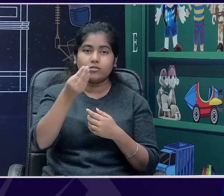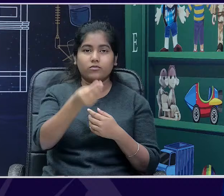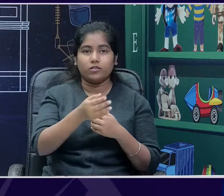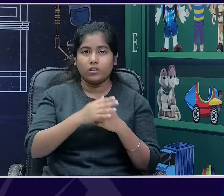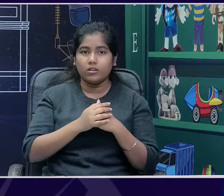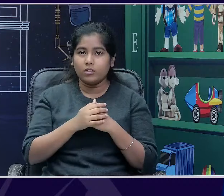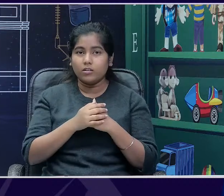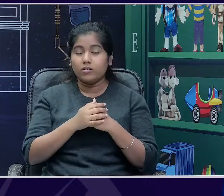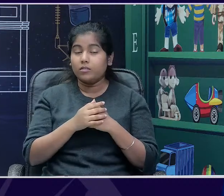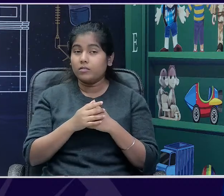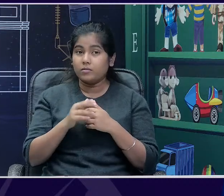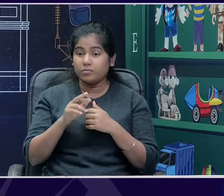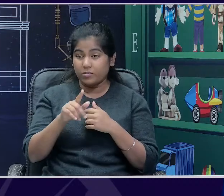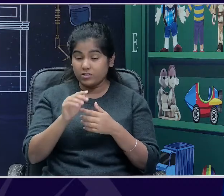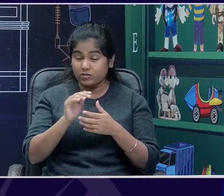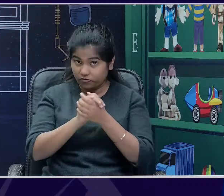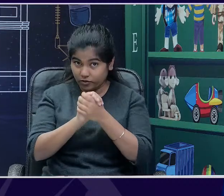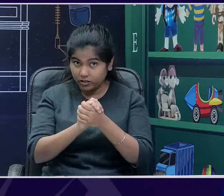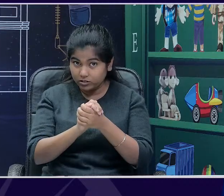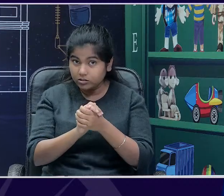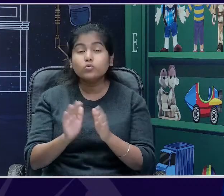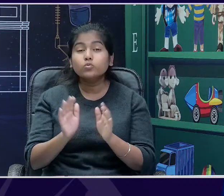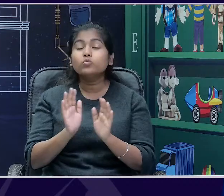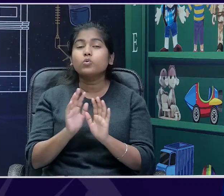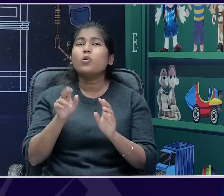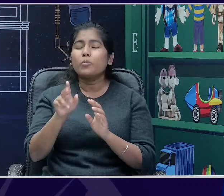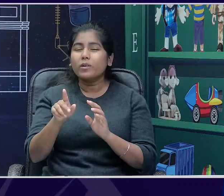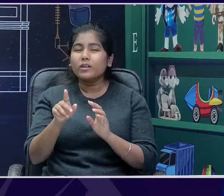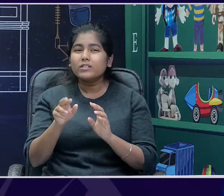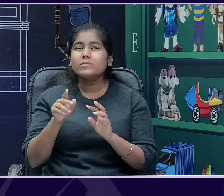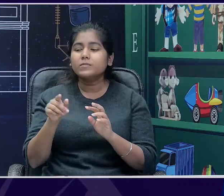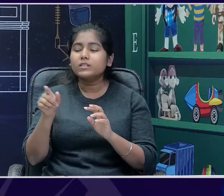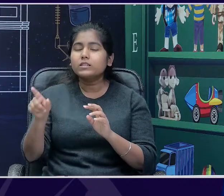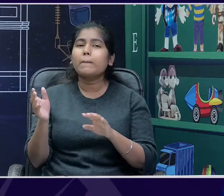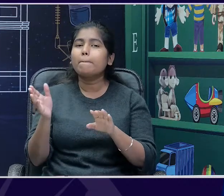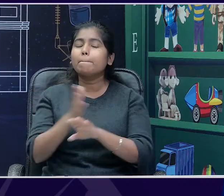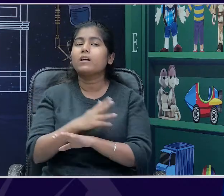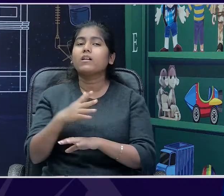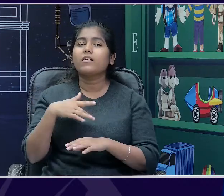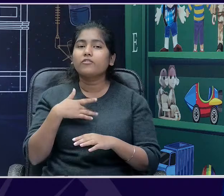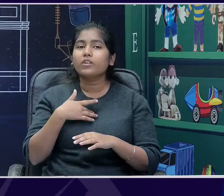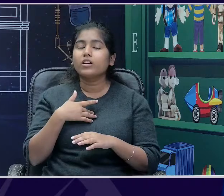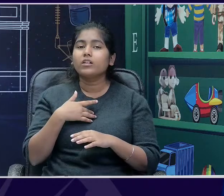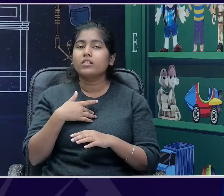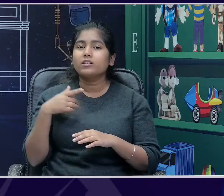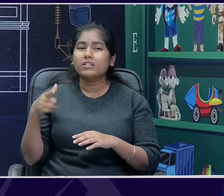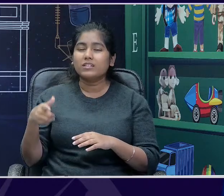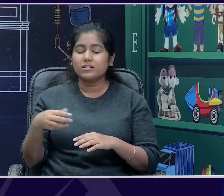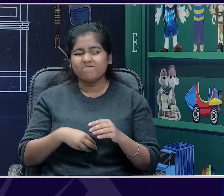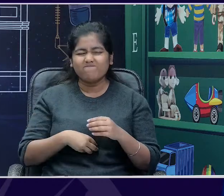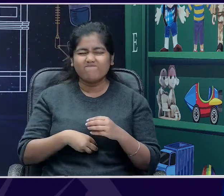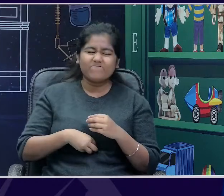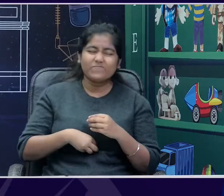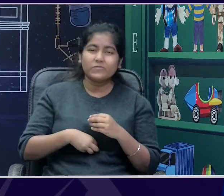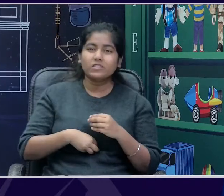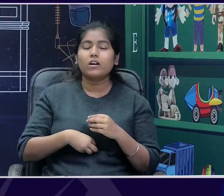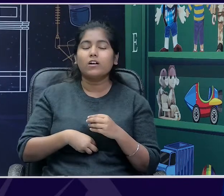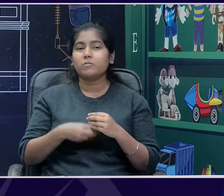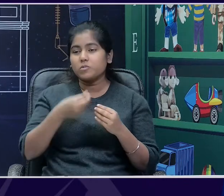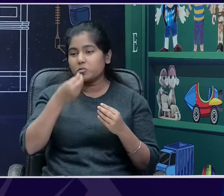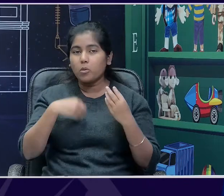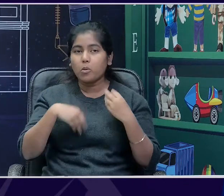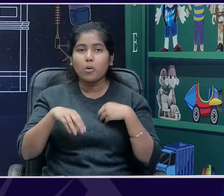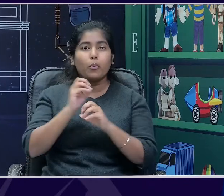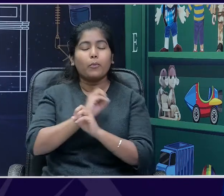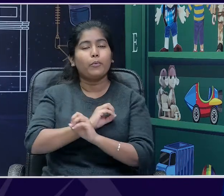being friends, but for that he used to think that he was starving. Okay. Means